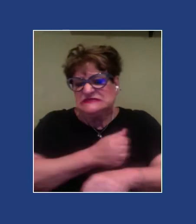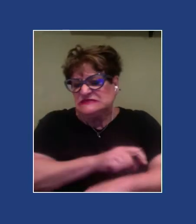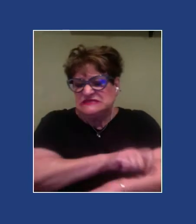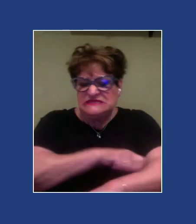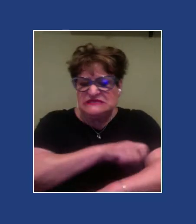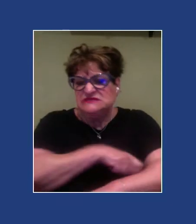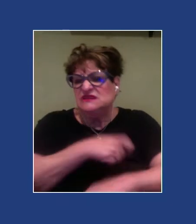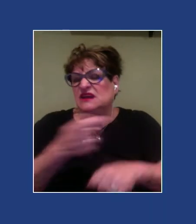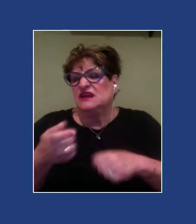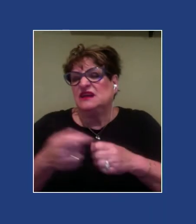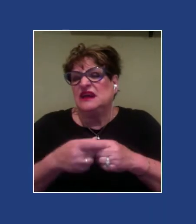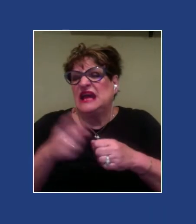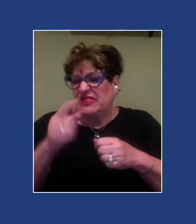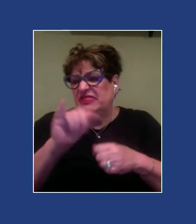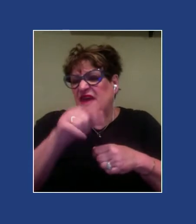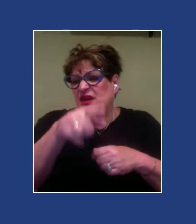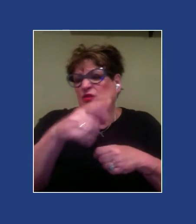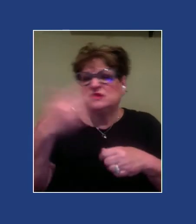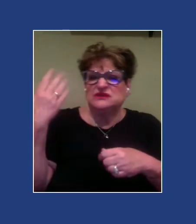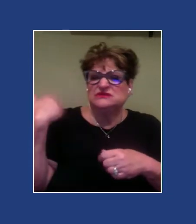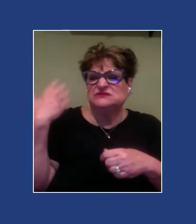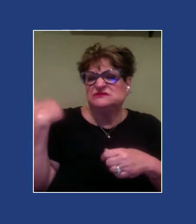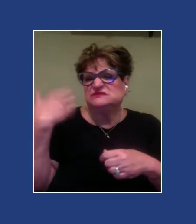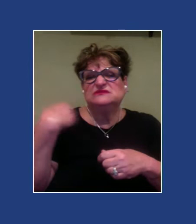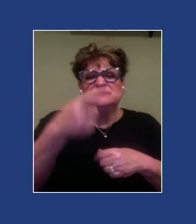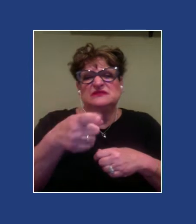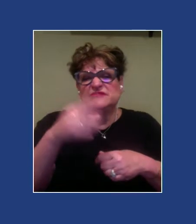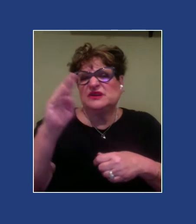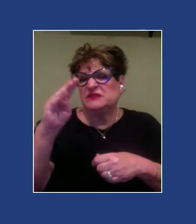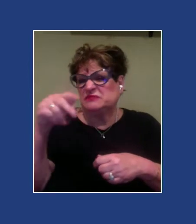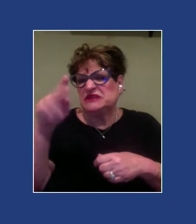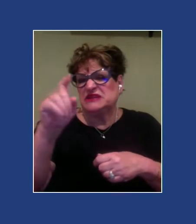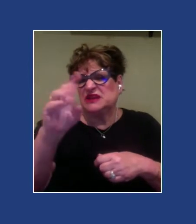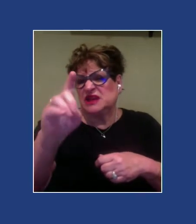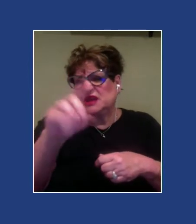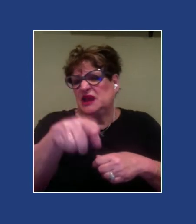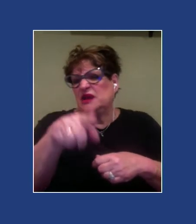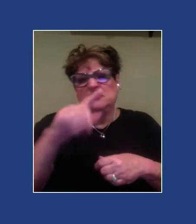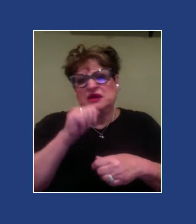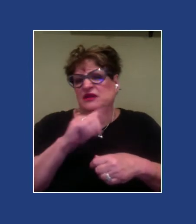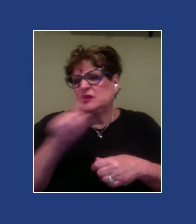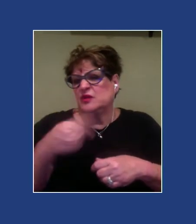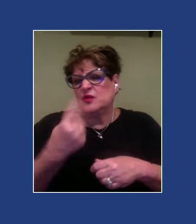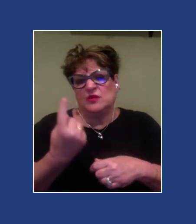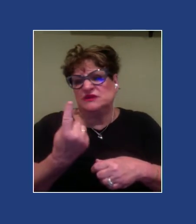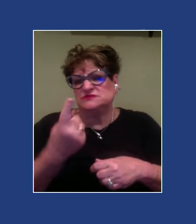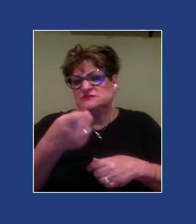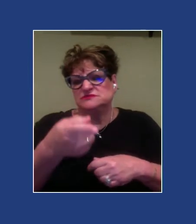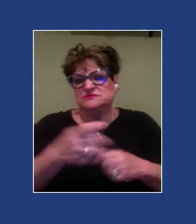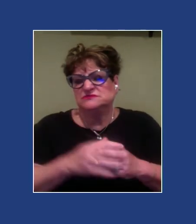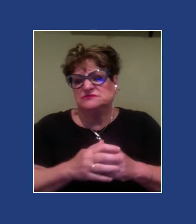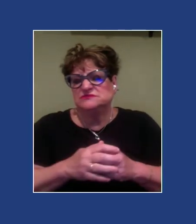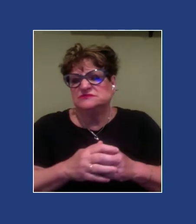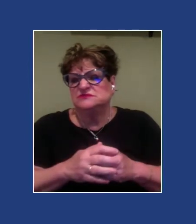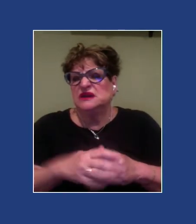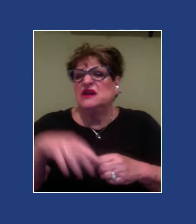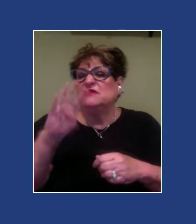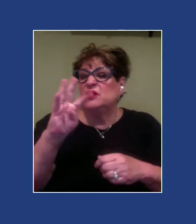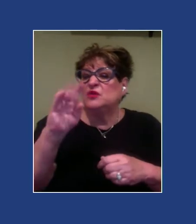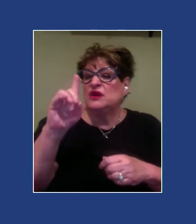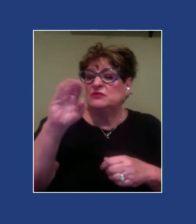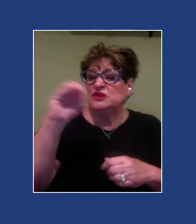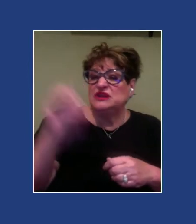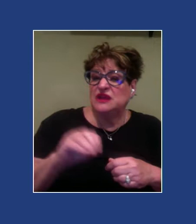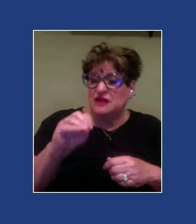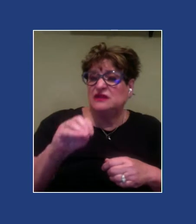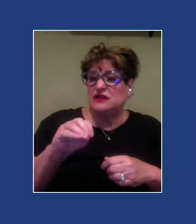was once thought to be basically pathognomonic for BPD. We now know that it's not necessarily the case. As many as 41% of transgender